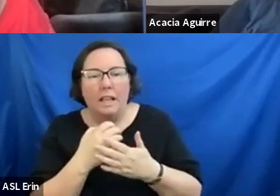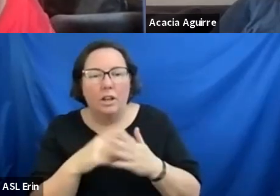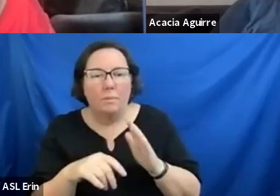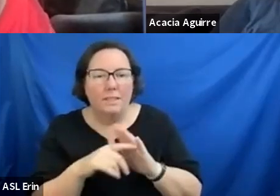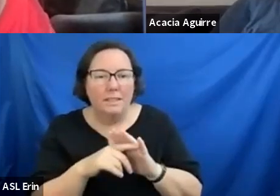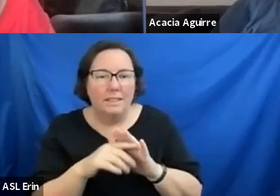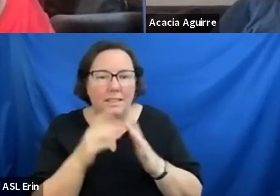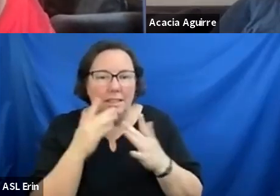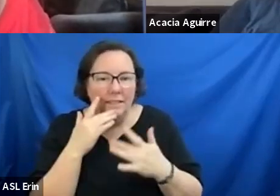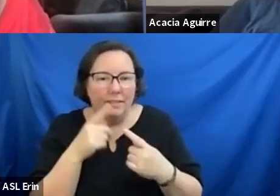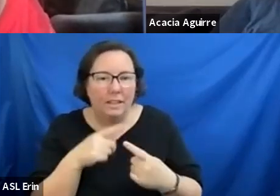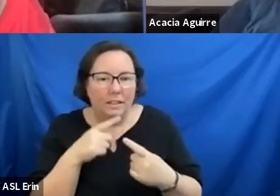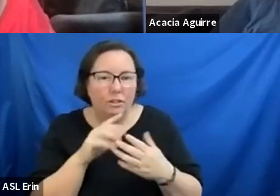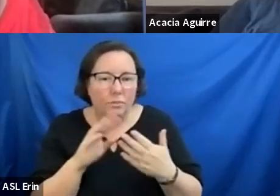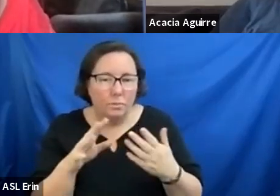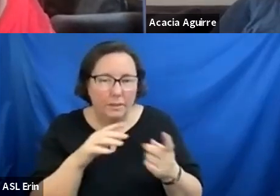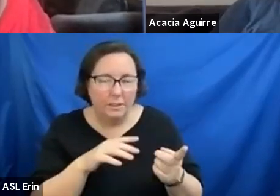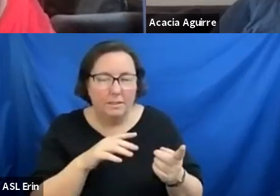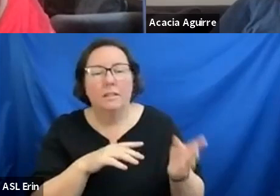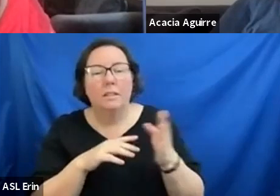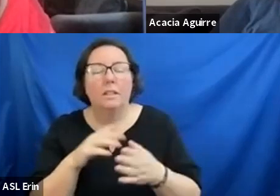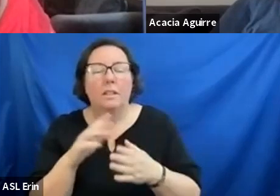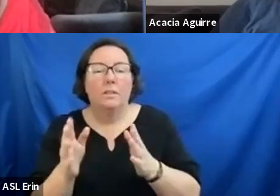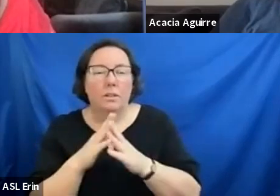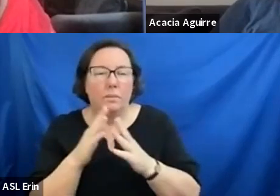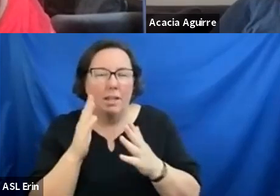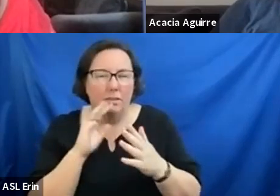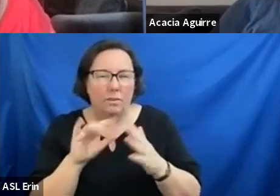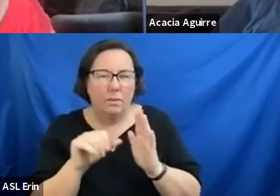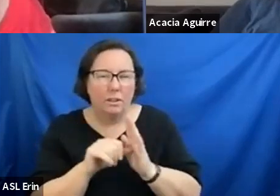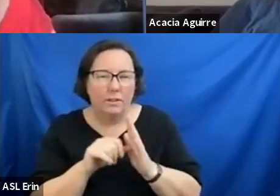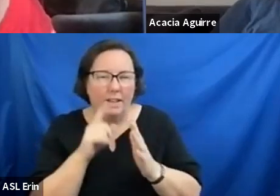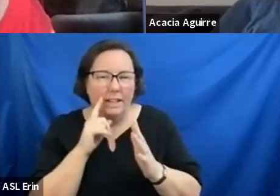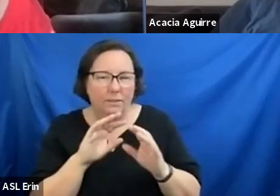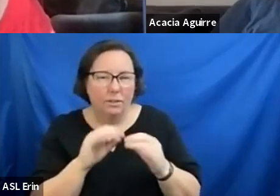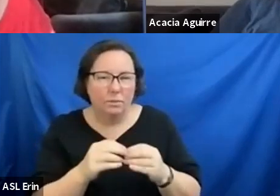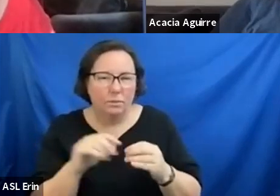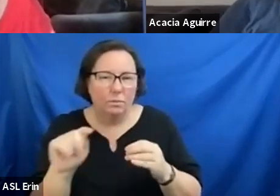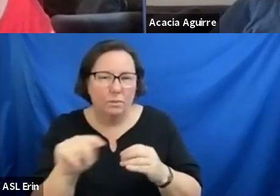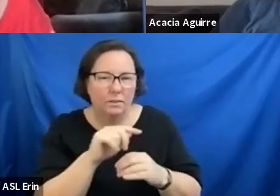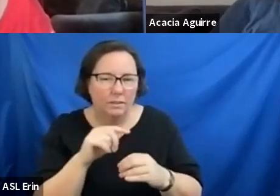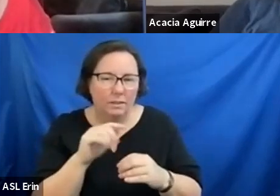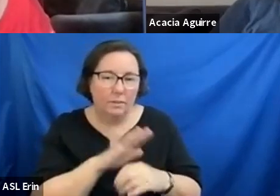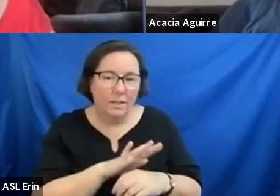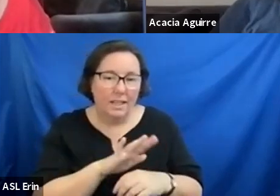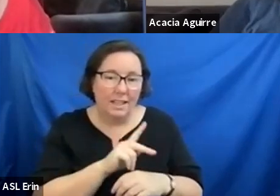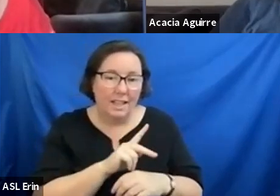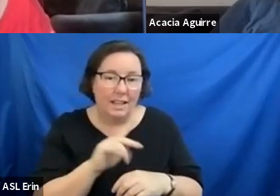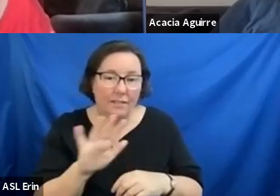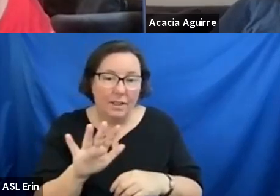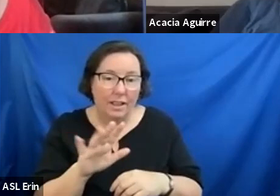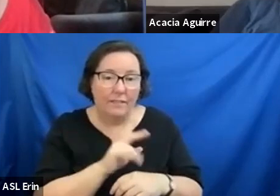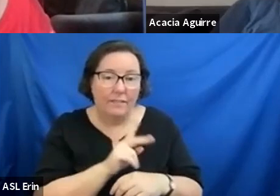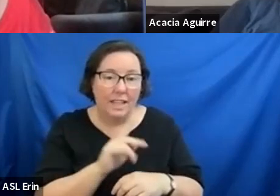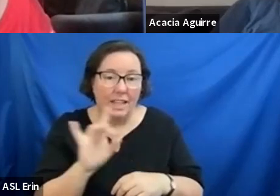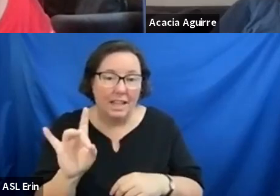there was a request to know what the grade configuration of those schools is. So K to 5, K to 8,